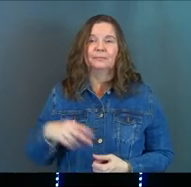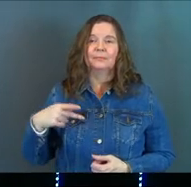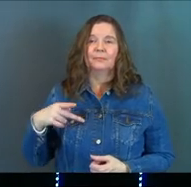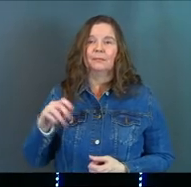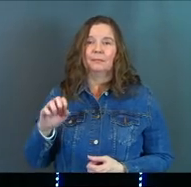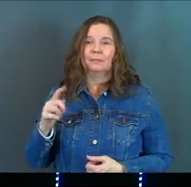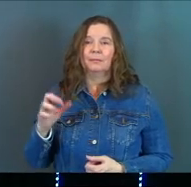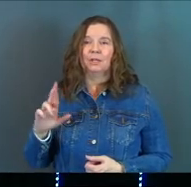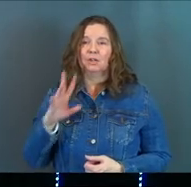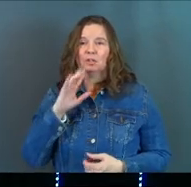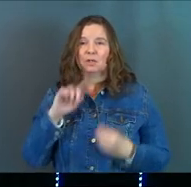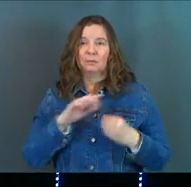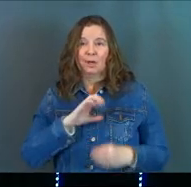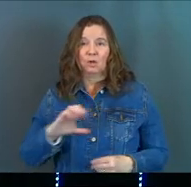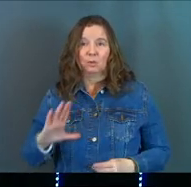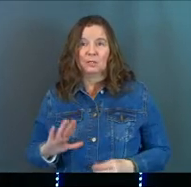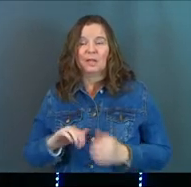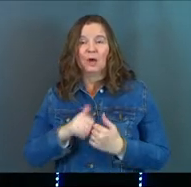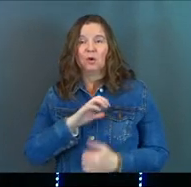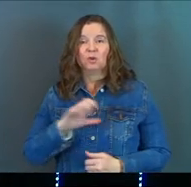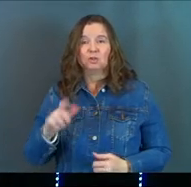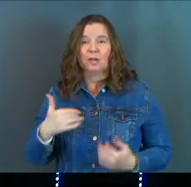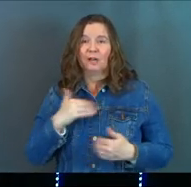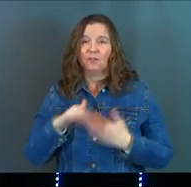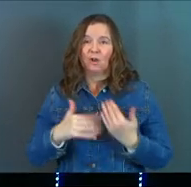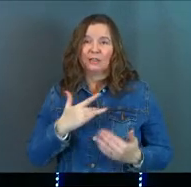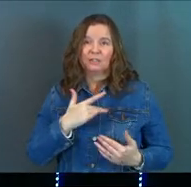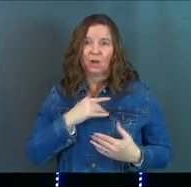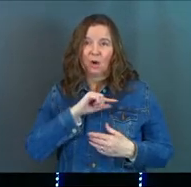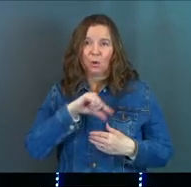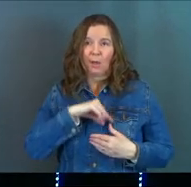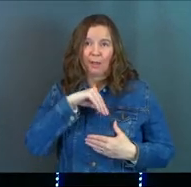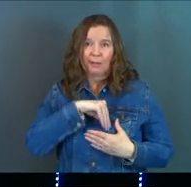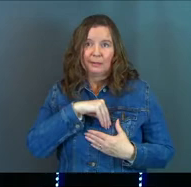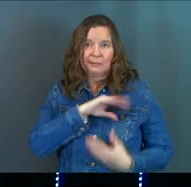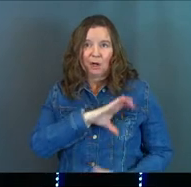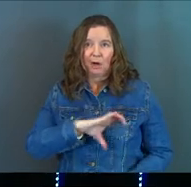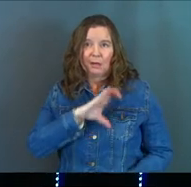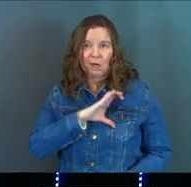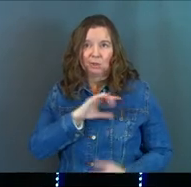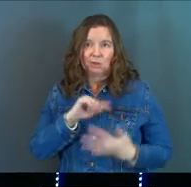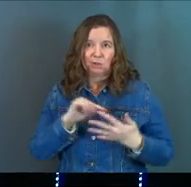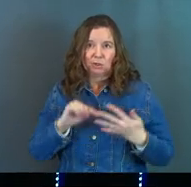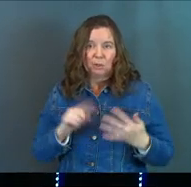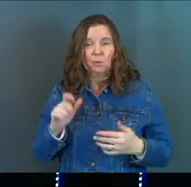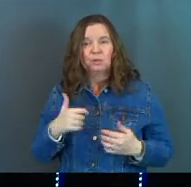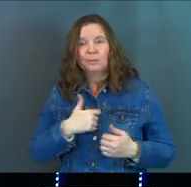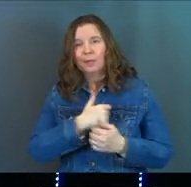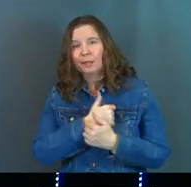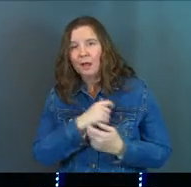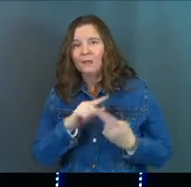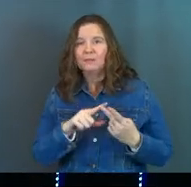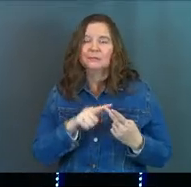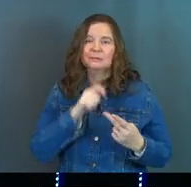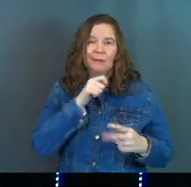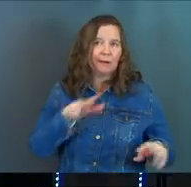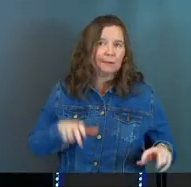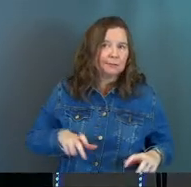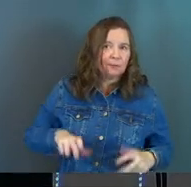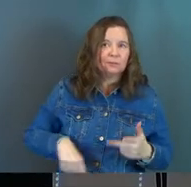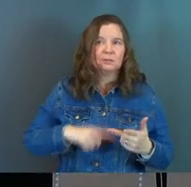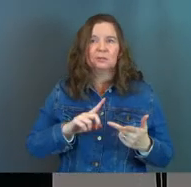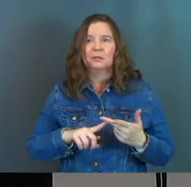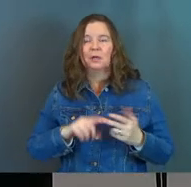Peter talks about a Christian and how a Christian should have all these heart qualities in our character. Right? Like we should be loving, we should be unselfish, we